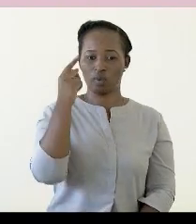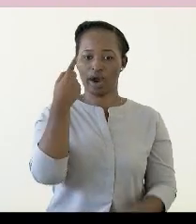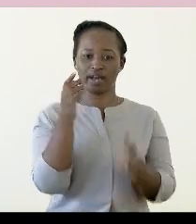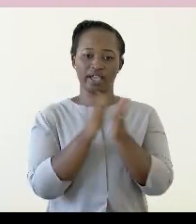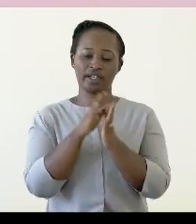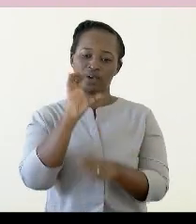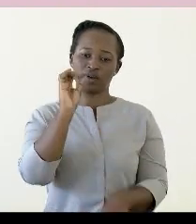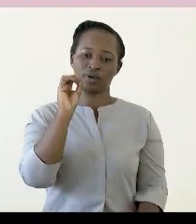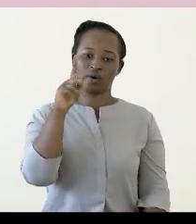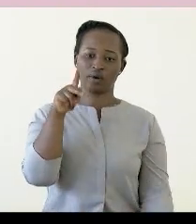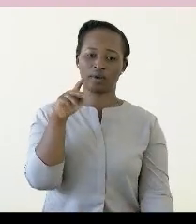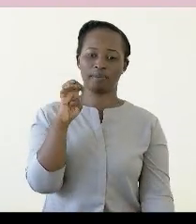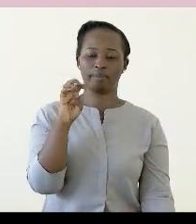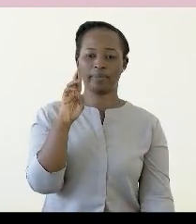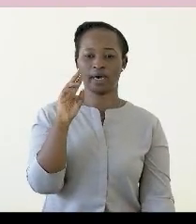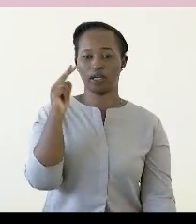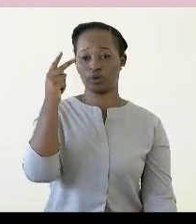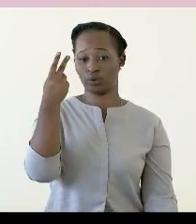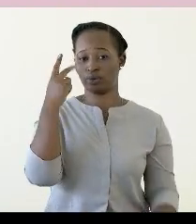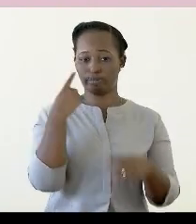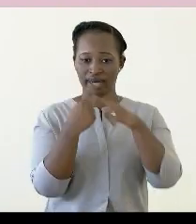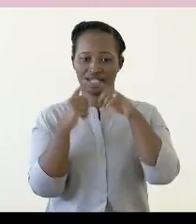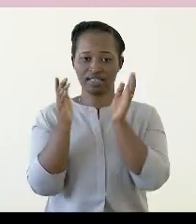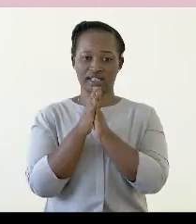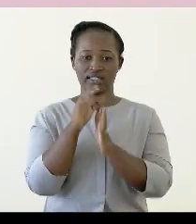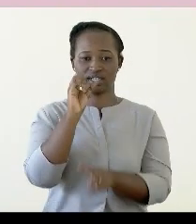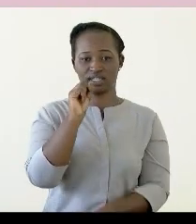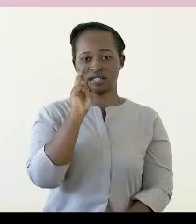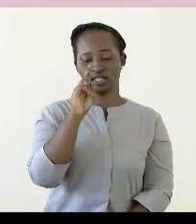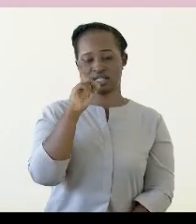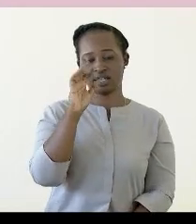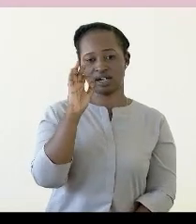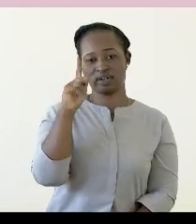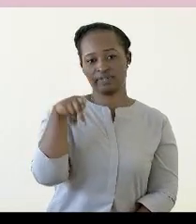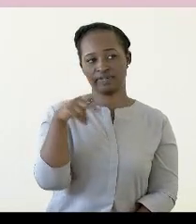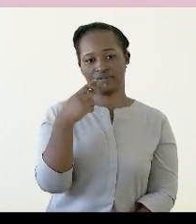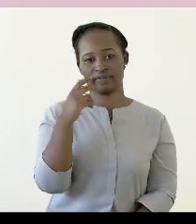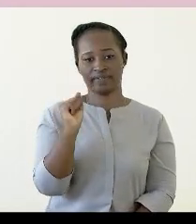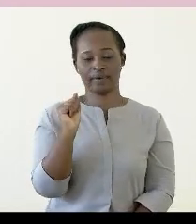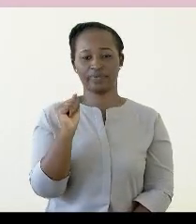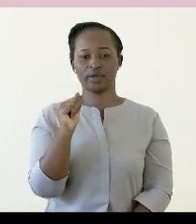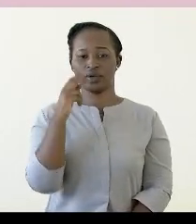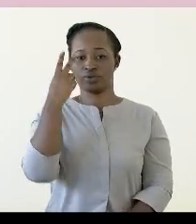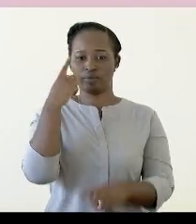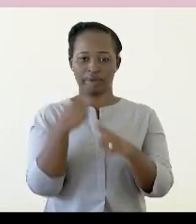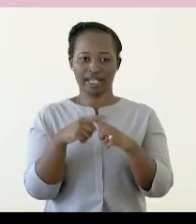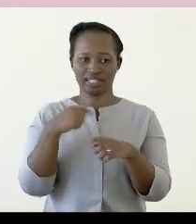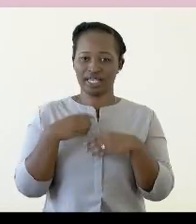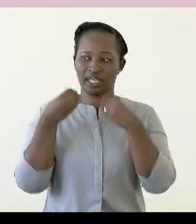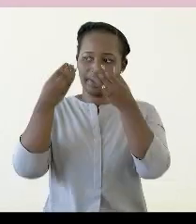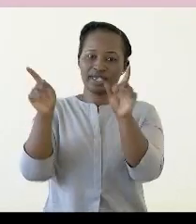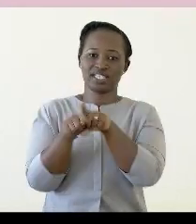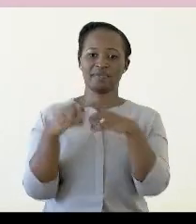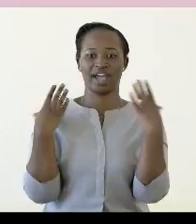and sulfur 2 negative, and I leave this as your exercise. You will do that as